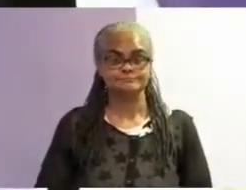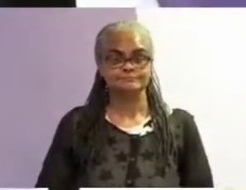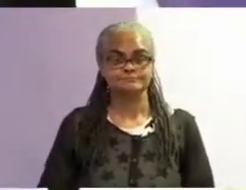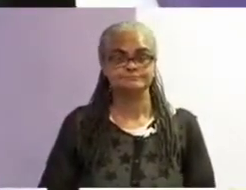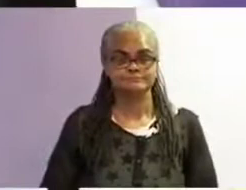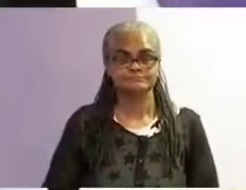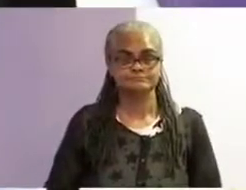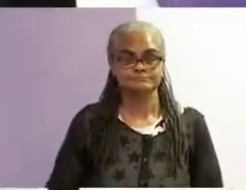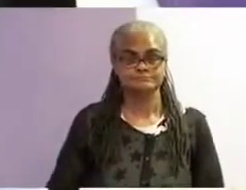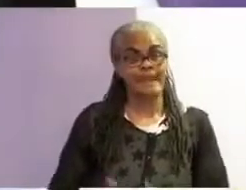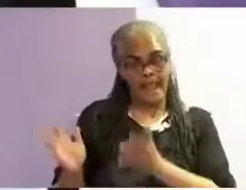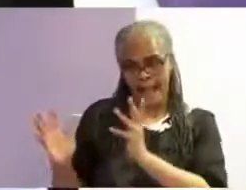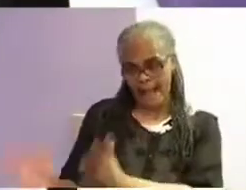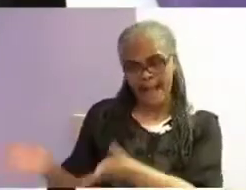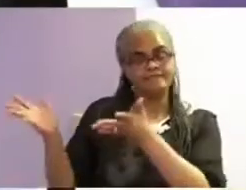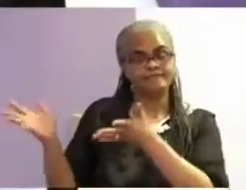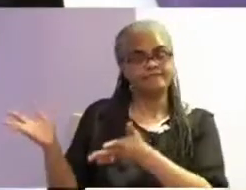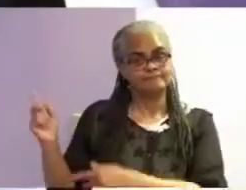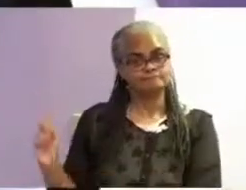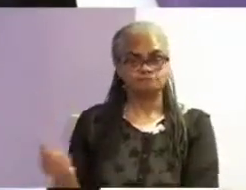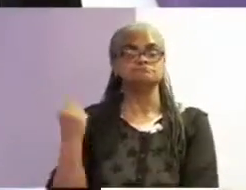He left him.